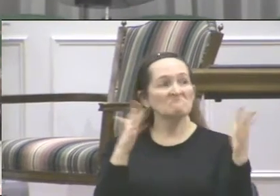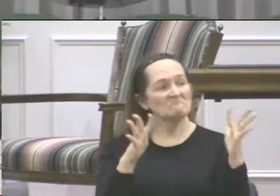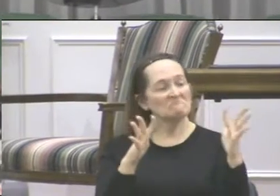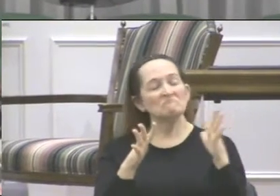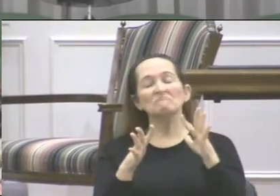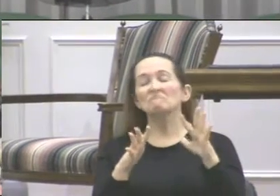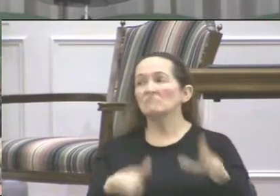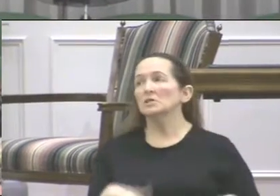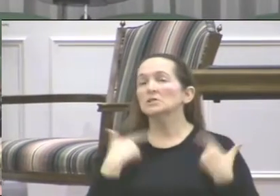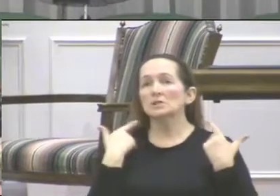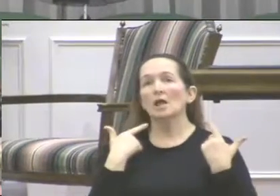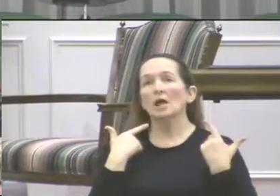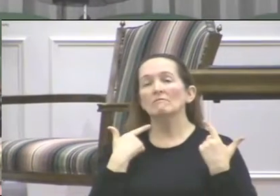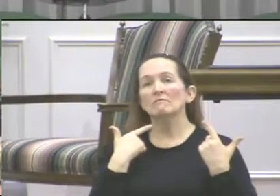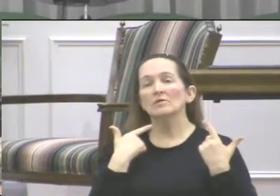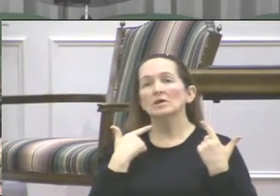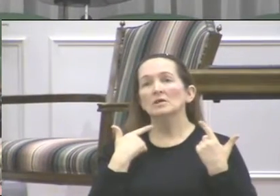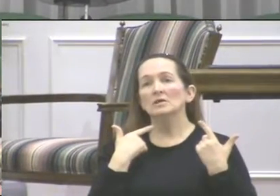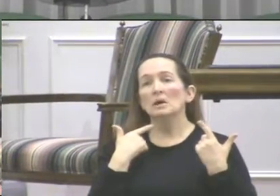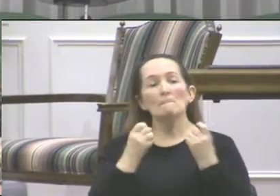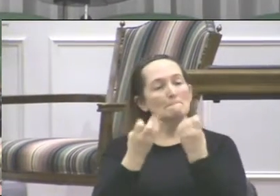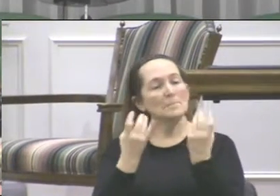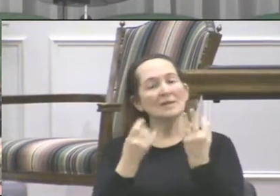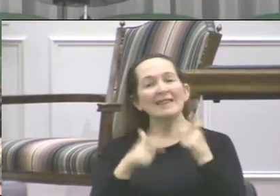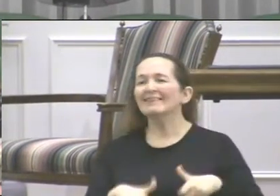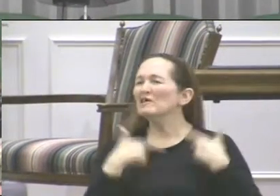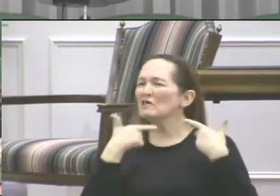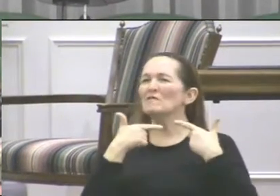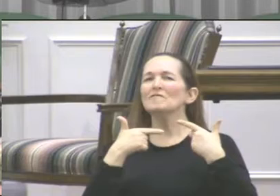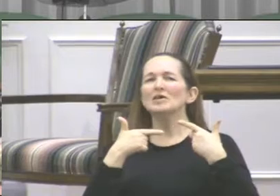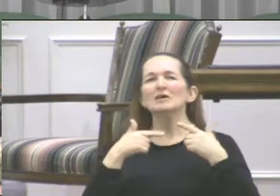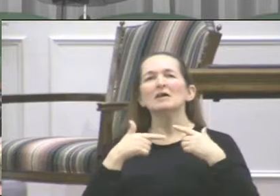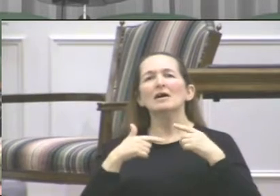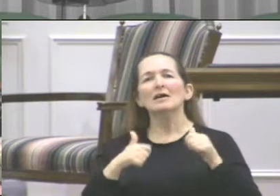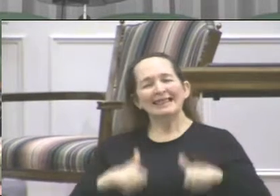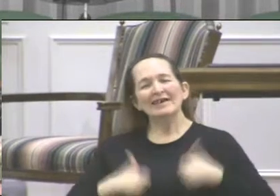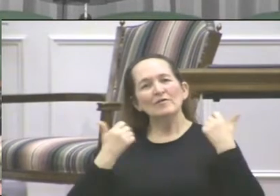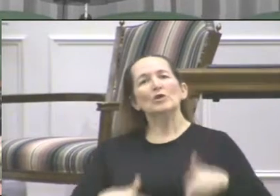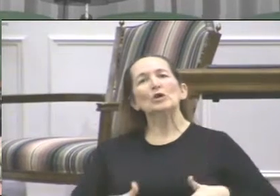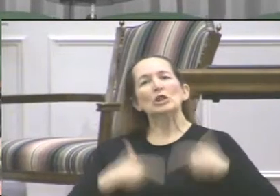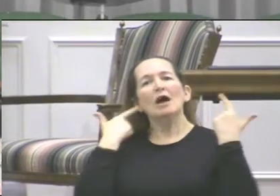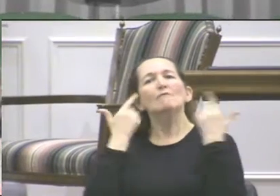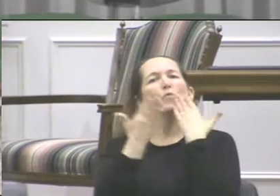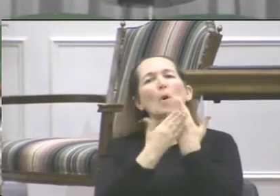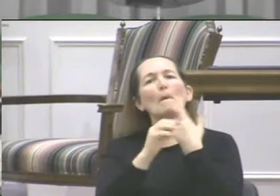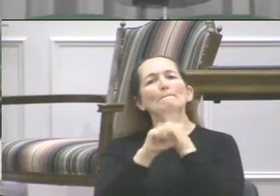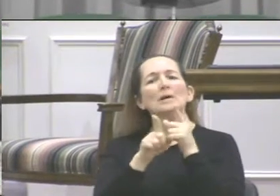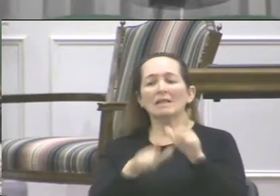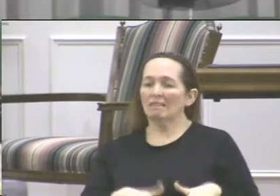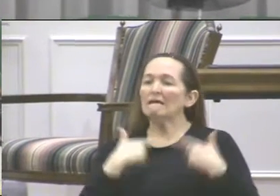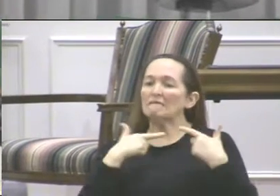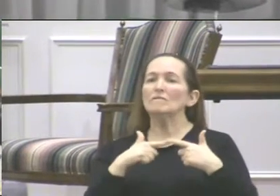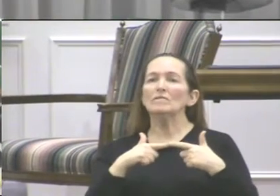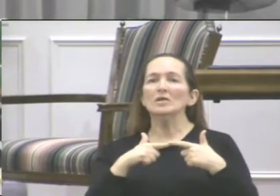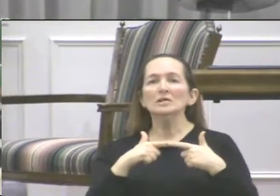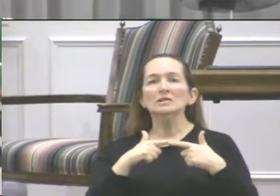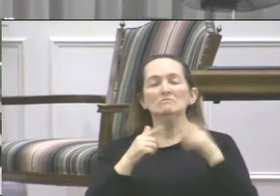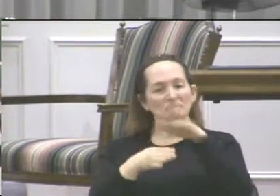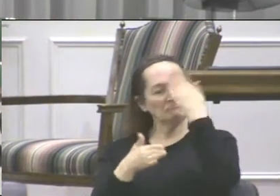finished their life out in. And many of them, they lived their life well, but their life came to an end.